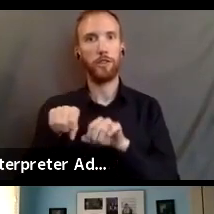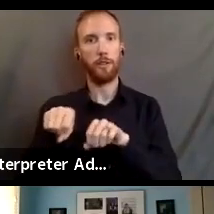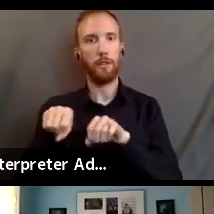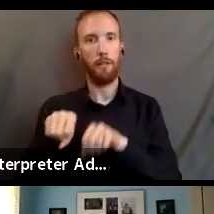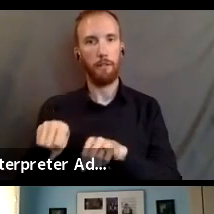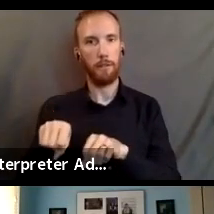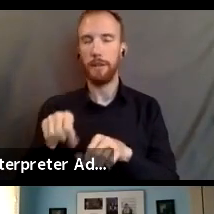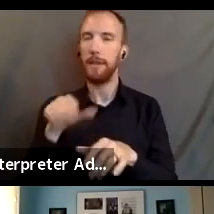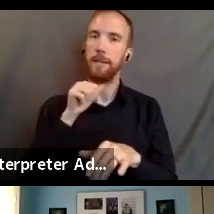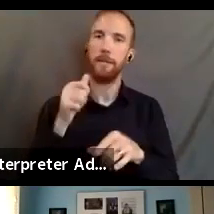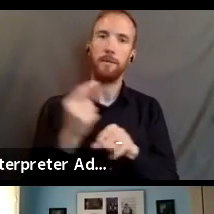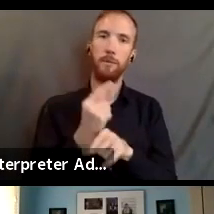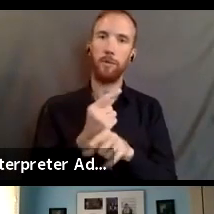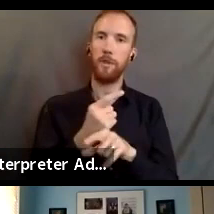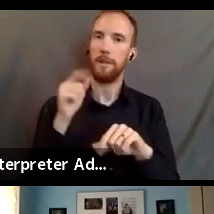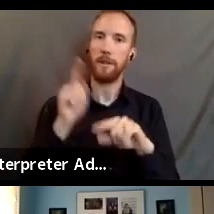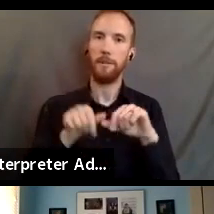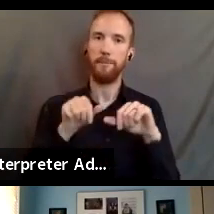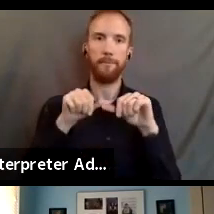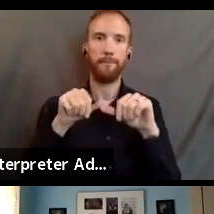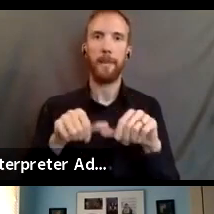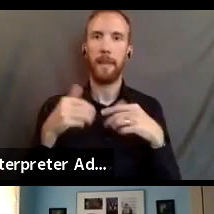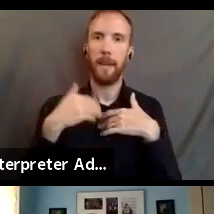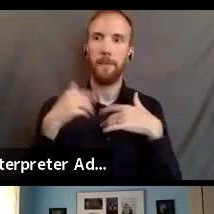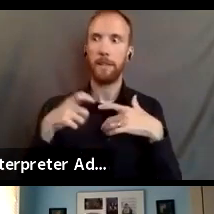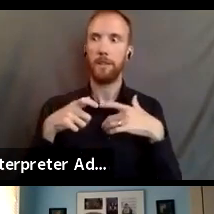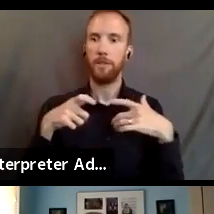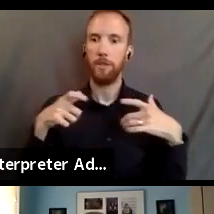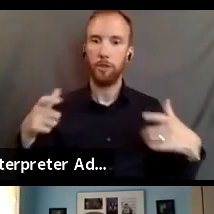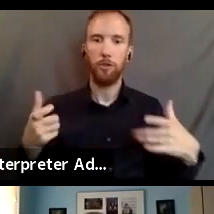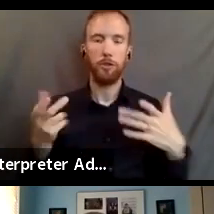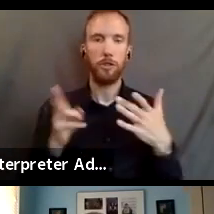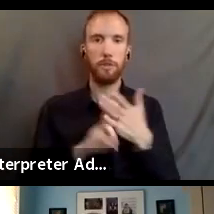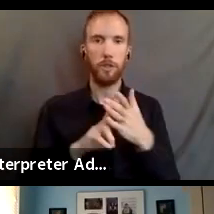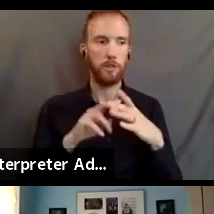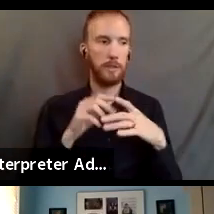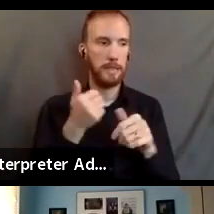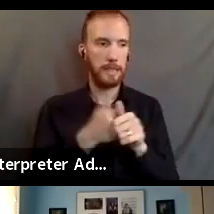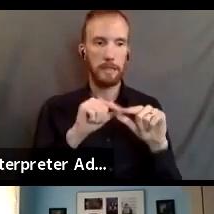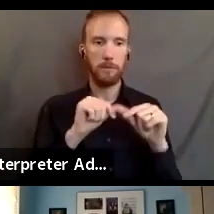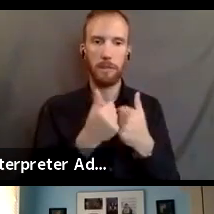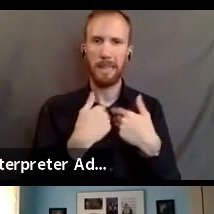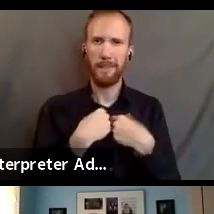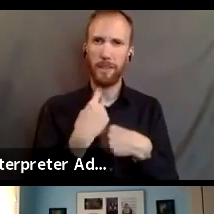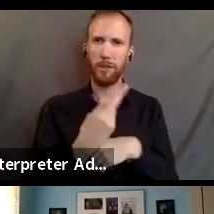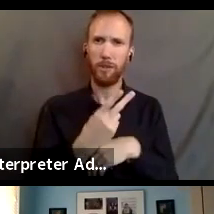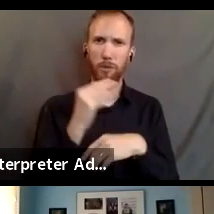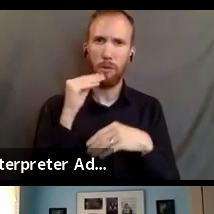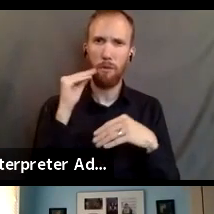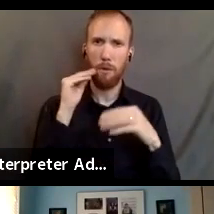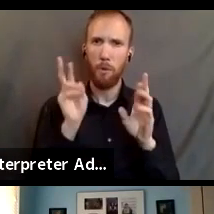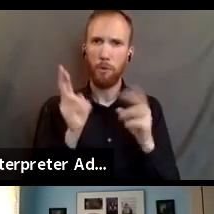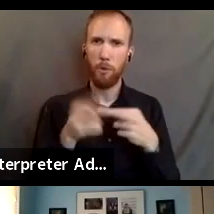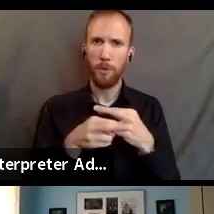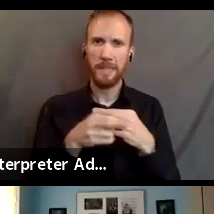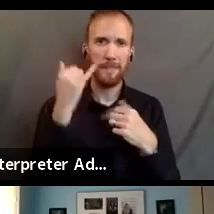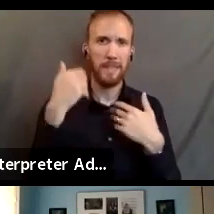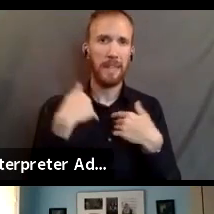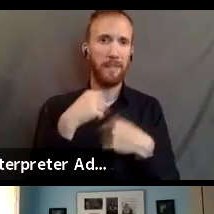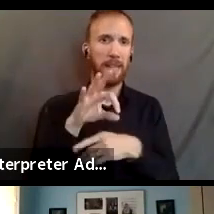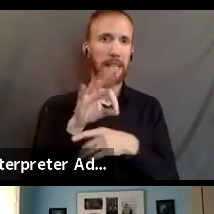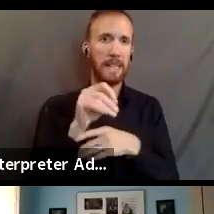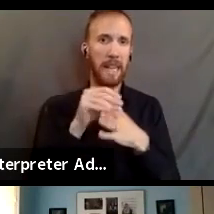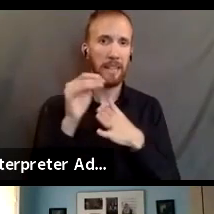forcing huge admission per grade to only two home rooms if enrollment continues to be around 90 students each year for the upcoming